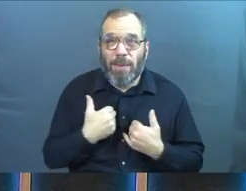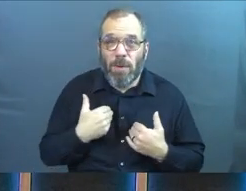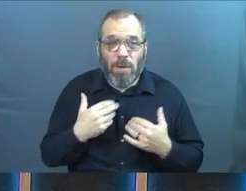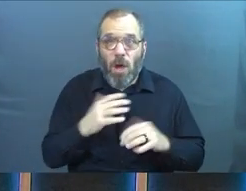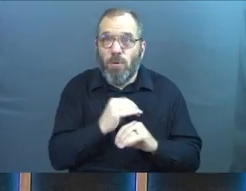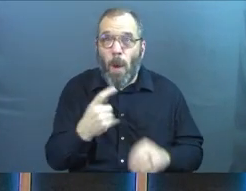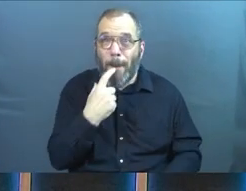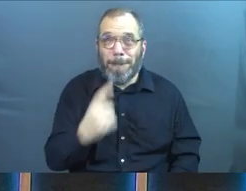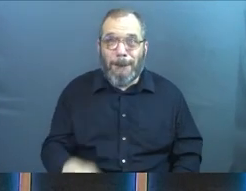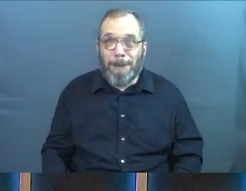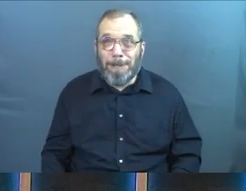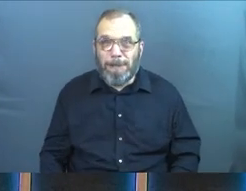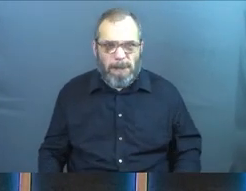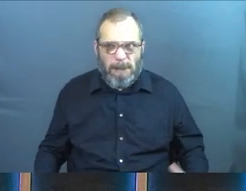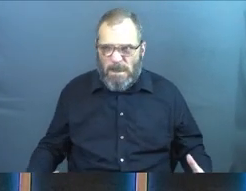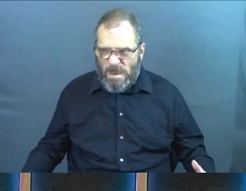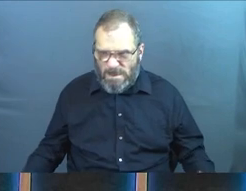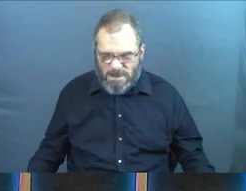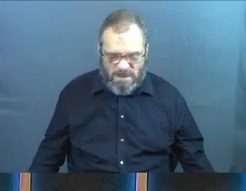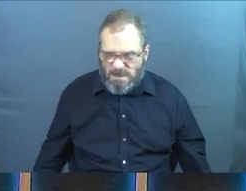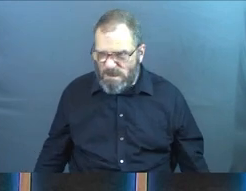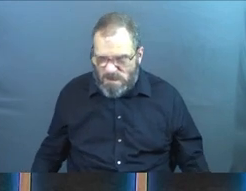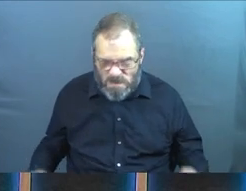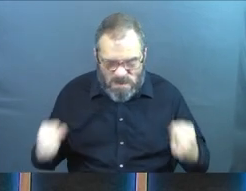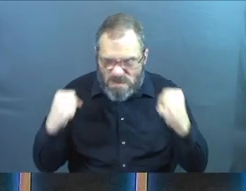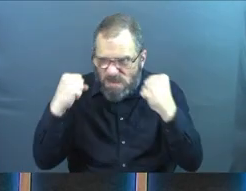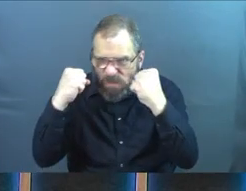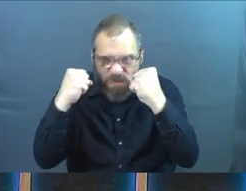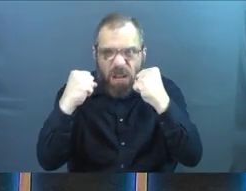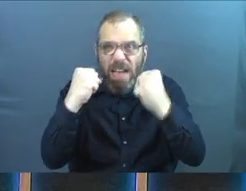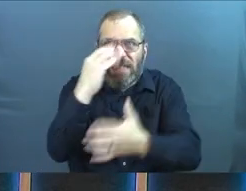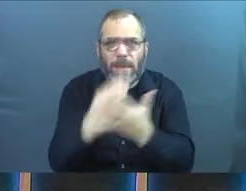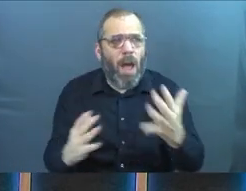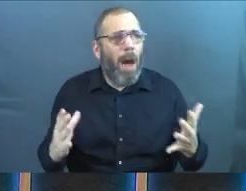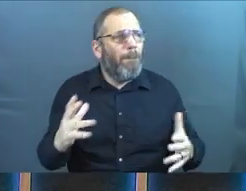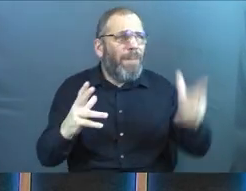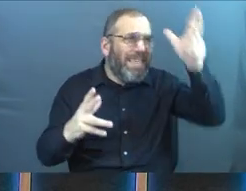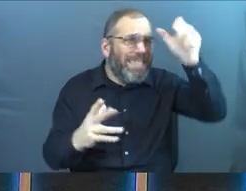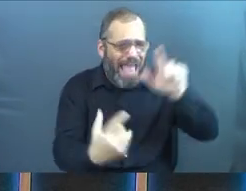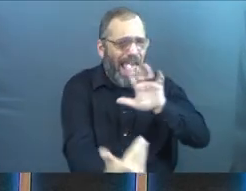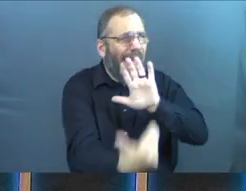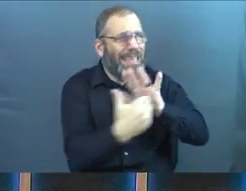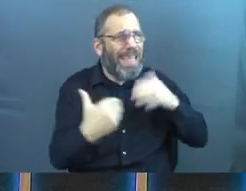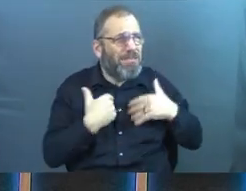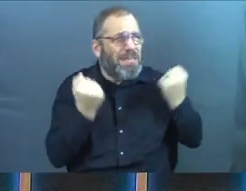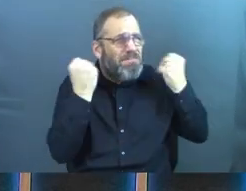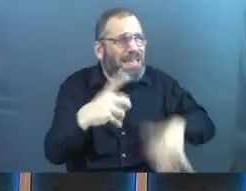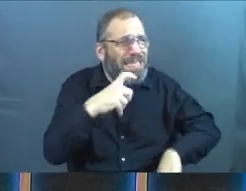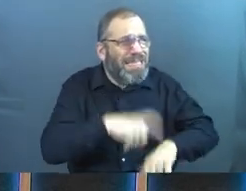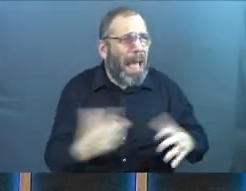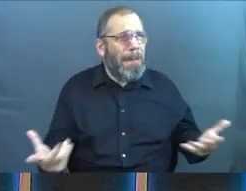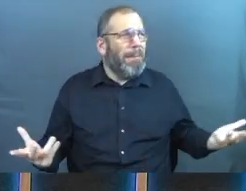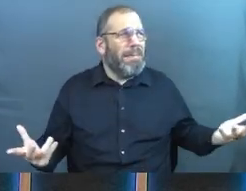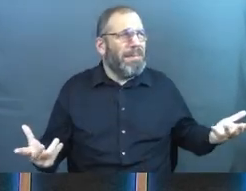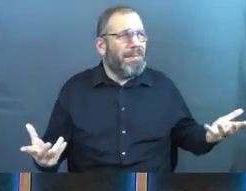no teeth and is mad at you? And there's some of you are like, but Satan comes against me so much.